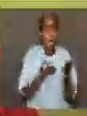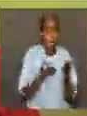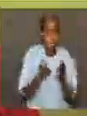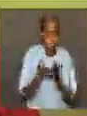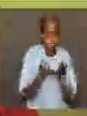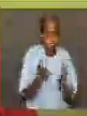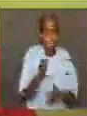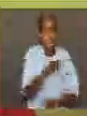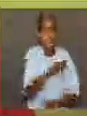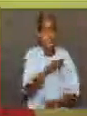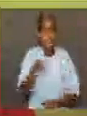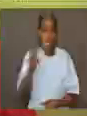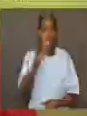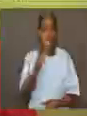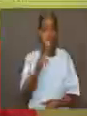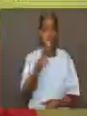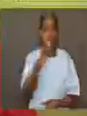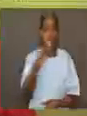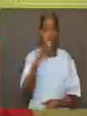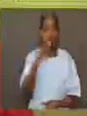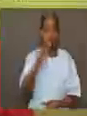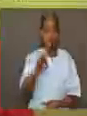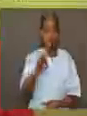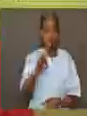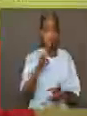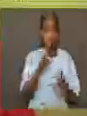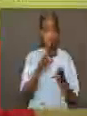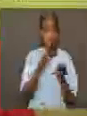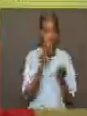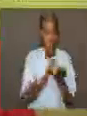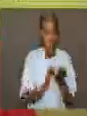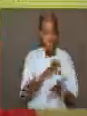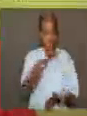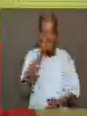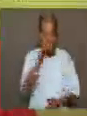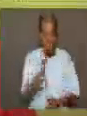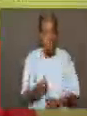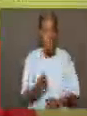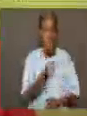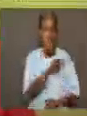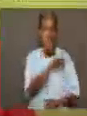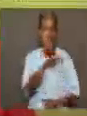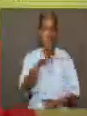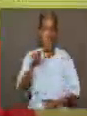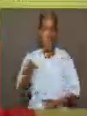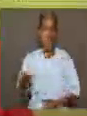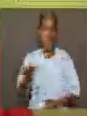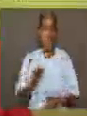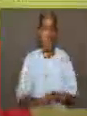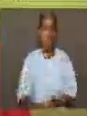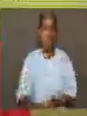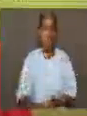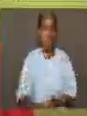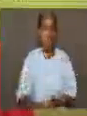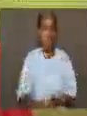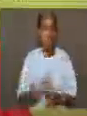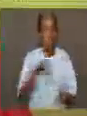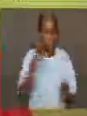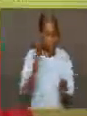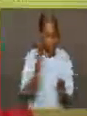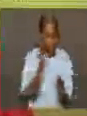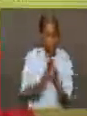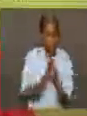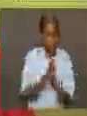a line slope by writing the equation of a line. I am sure that